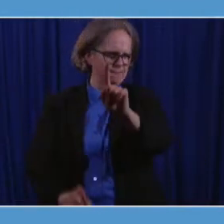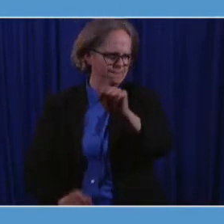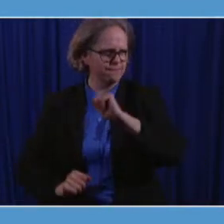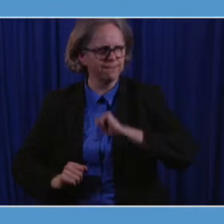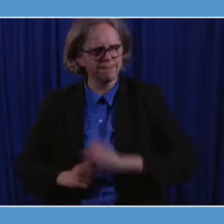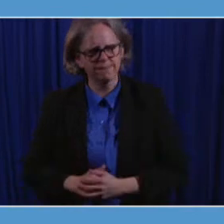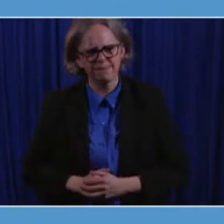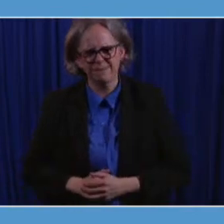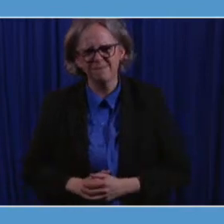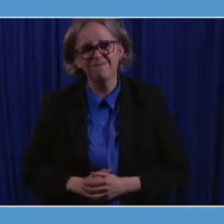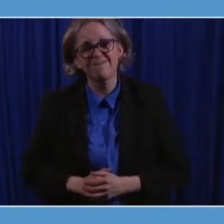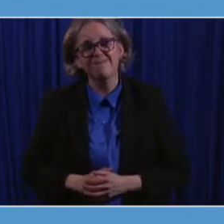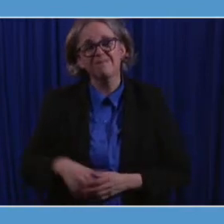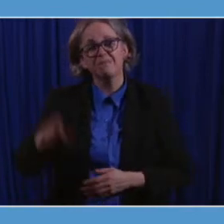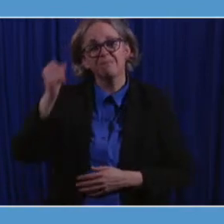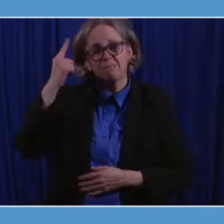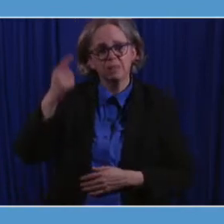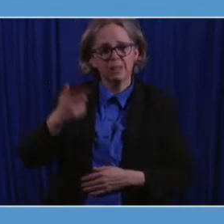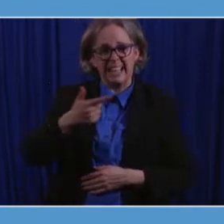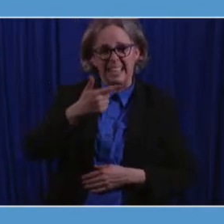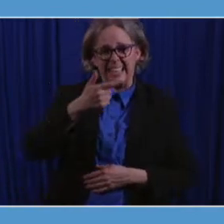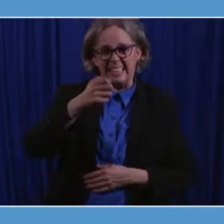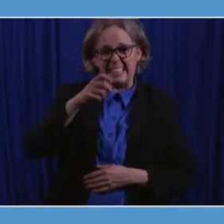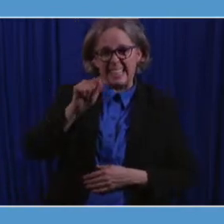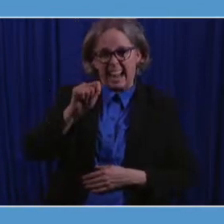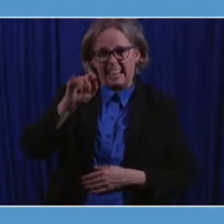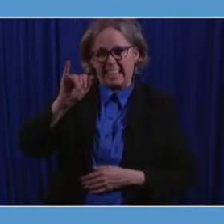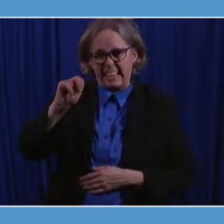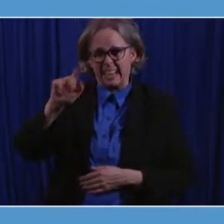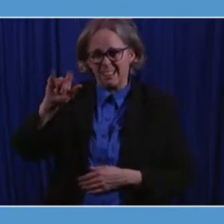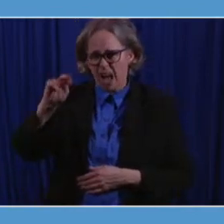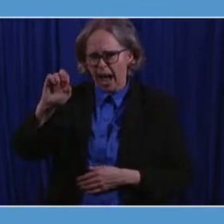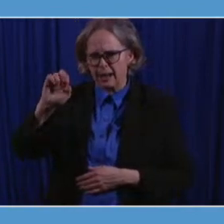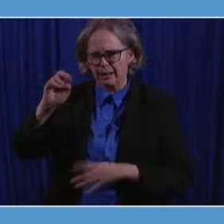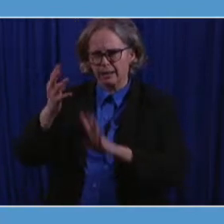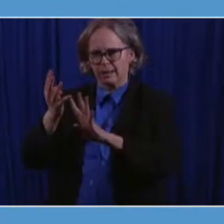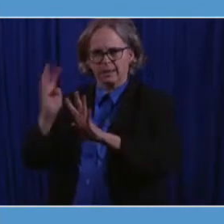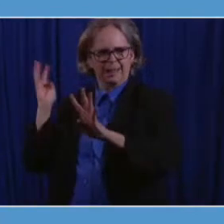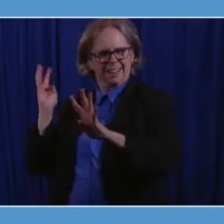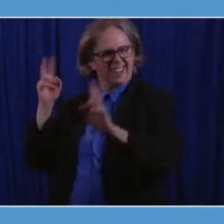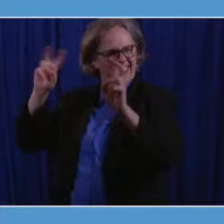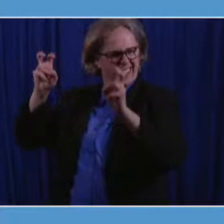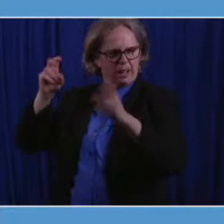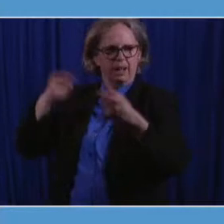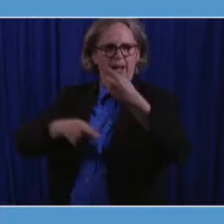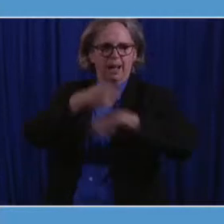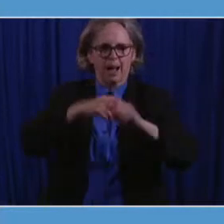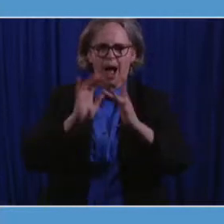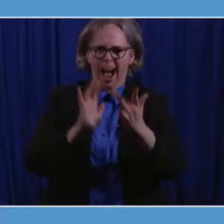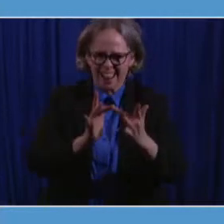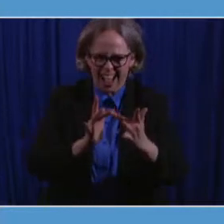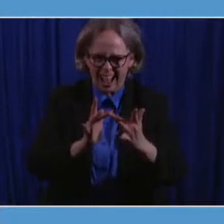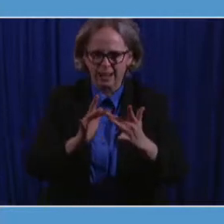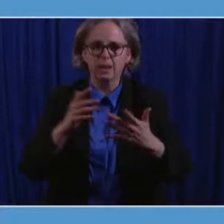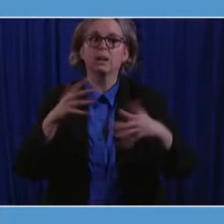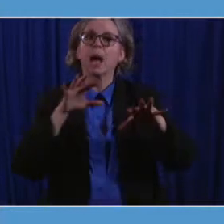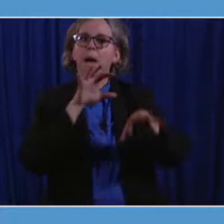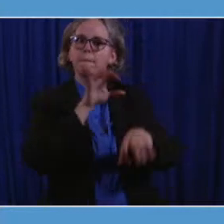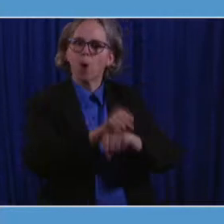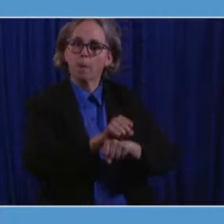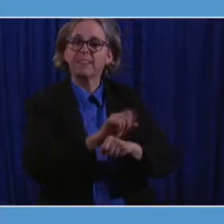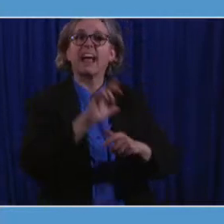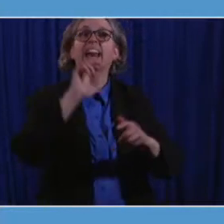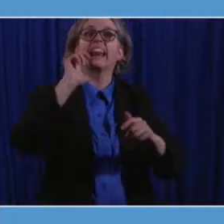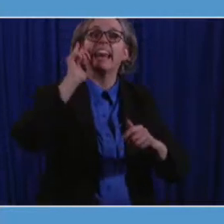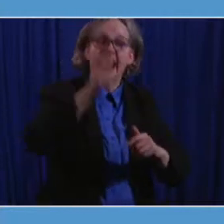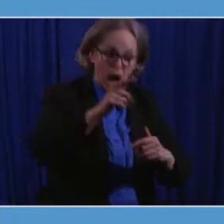we're allowing people to reserve their space when they do have to go to the BMV, to do it online, receive a text message, and then they'll be queued